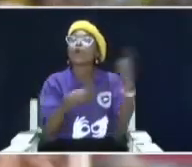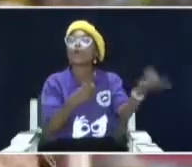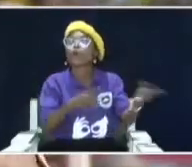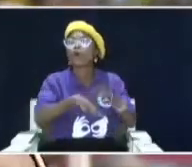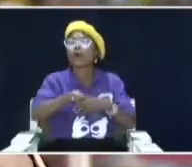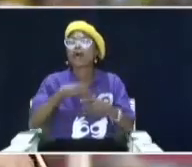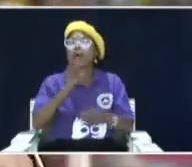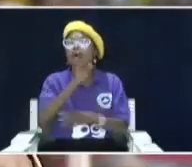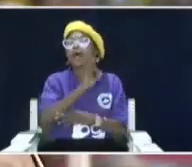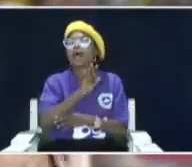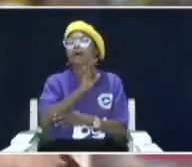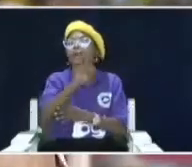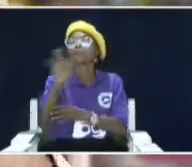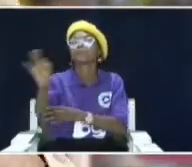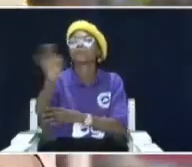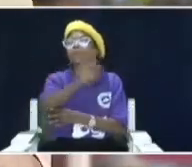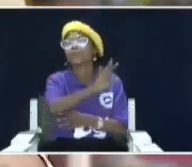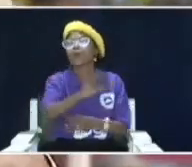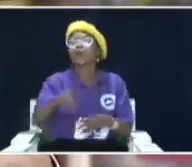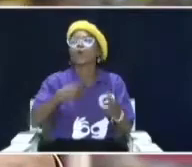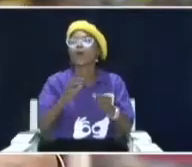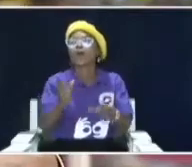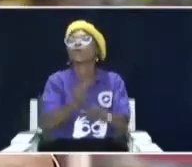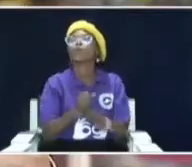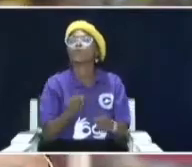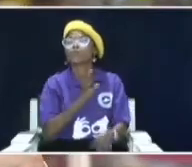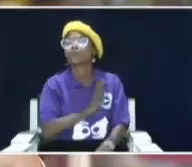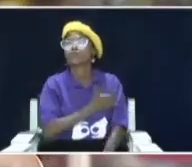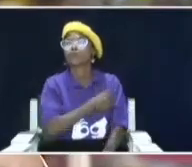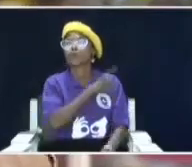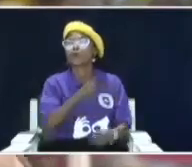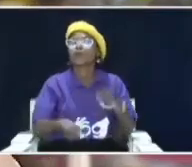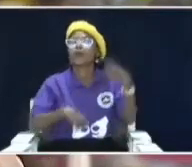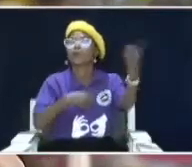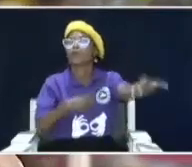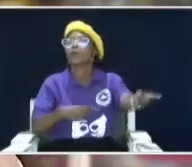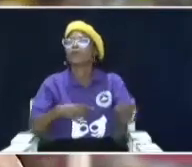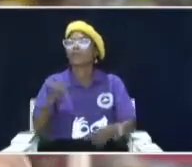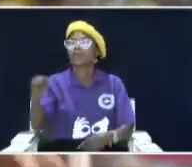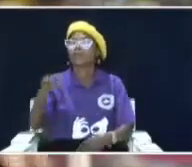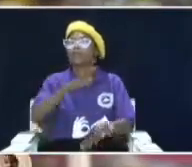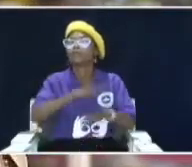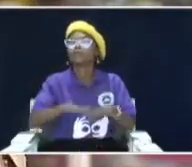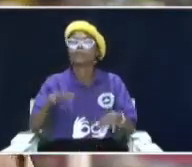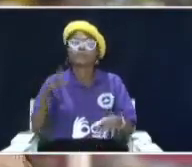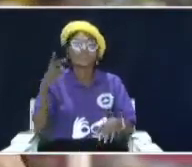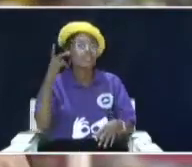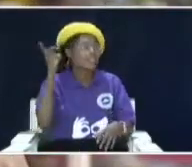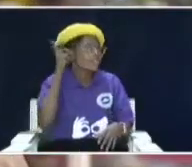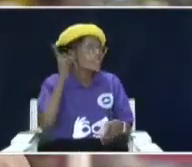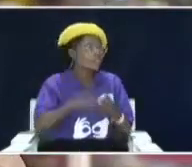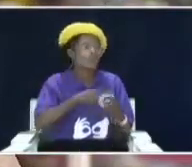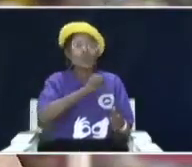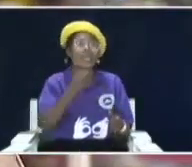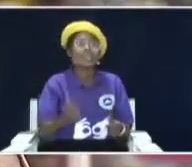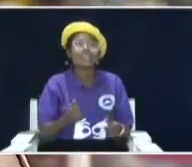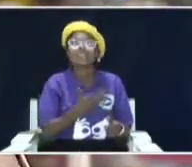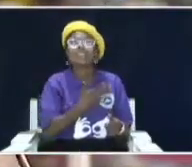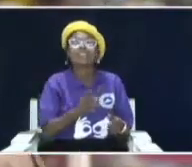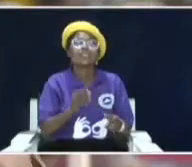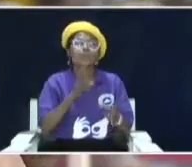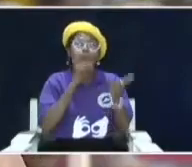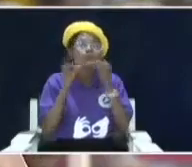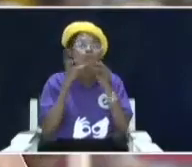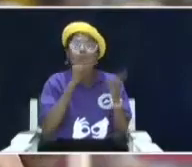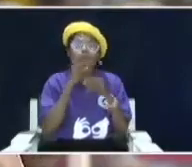win souls. Anywhere you are, go and win souls. And when you are going, don't listen to the distractors. Anywhere they are, they can